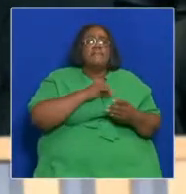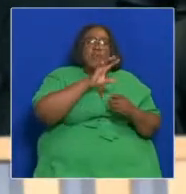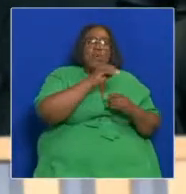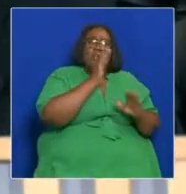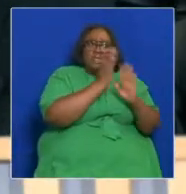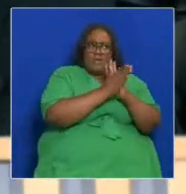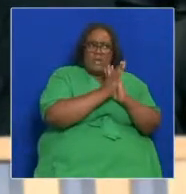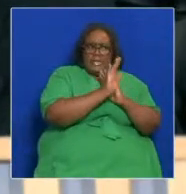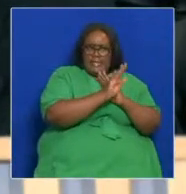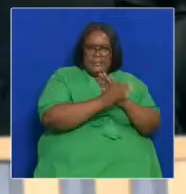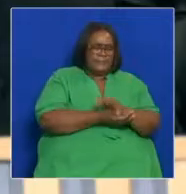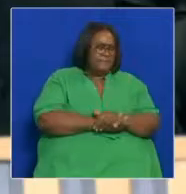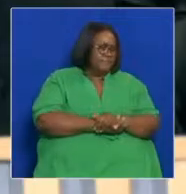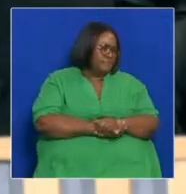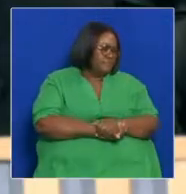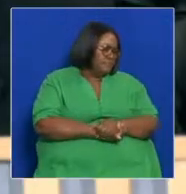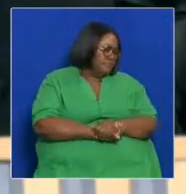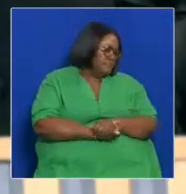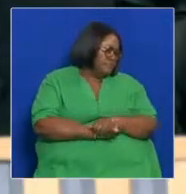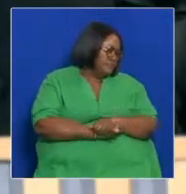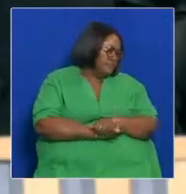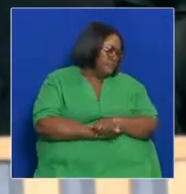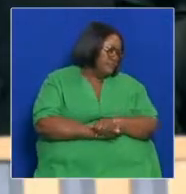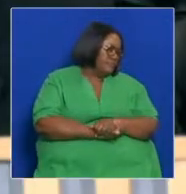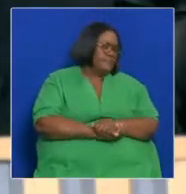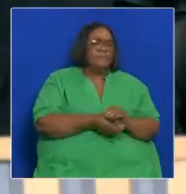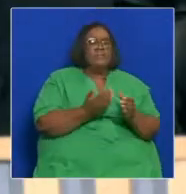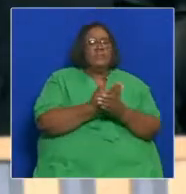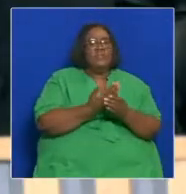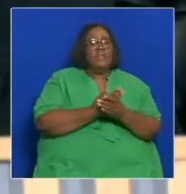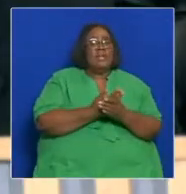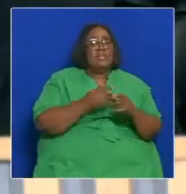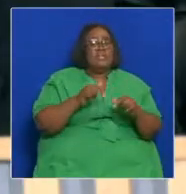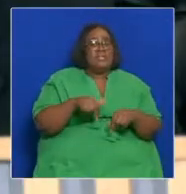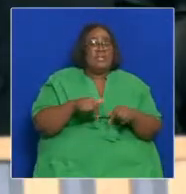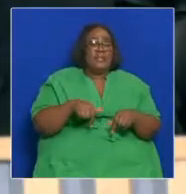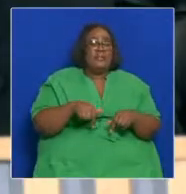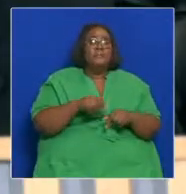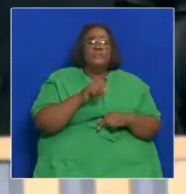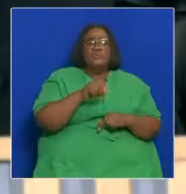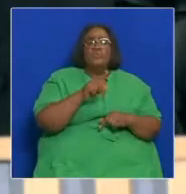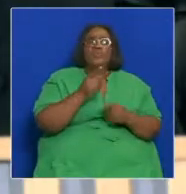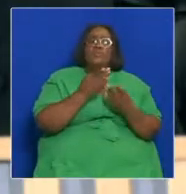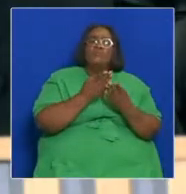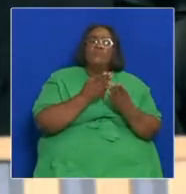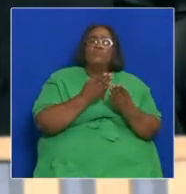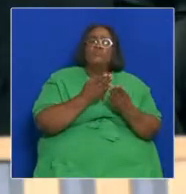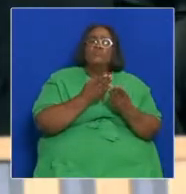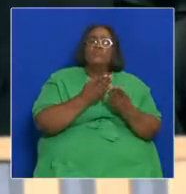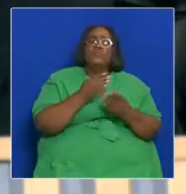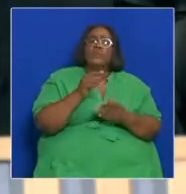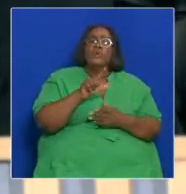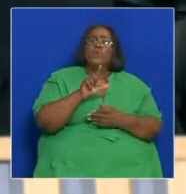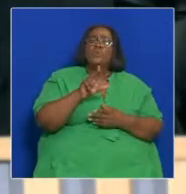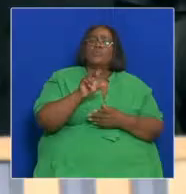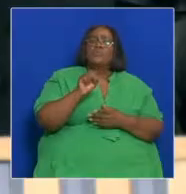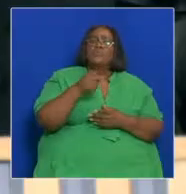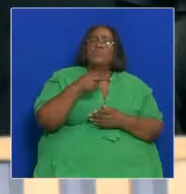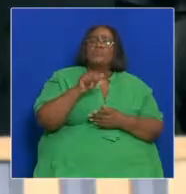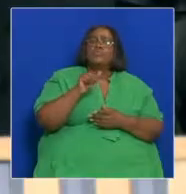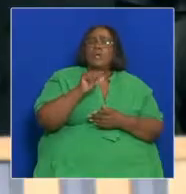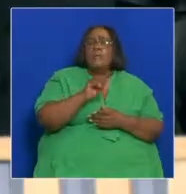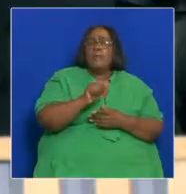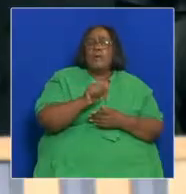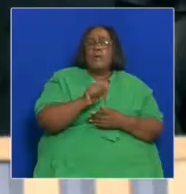A case that has been presented before us, you have the General Lushaba loss of laptop story,